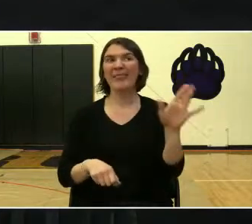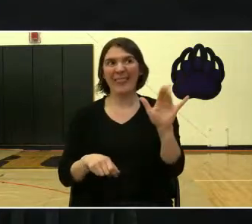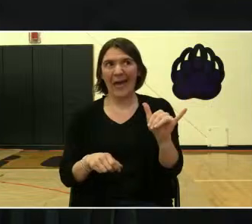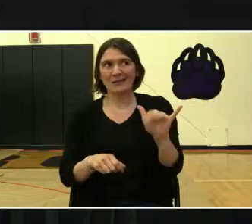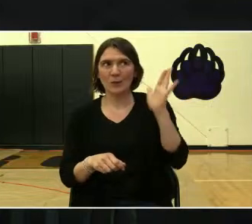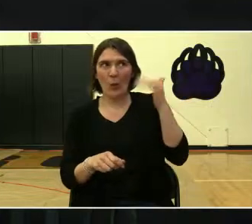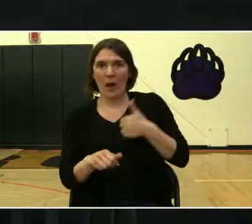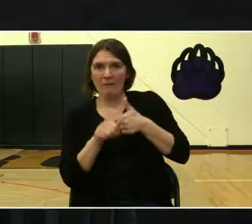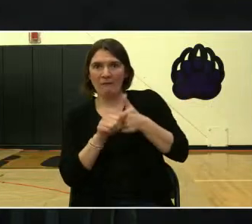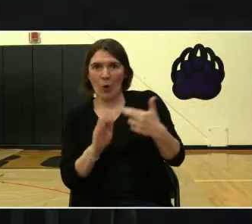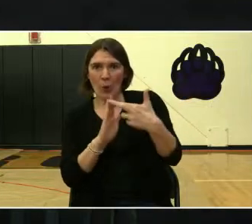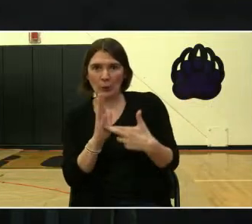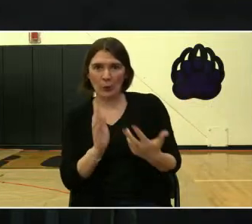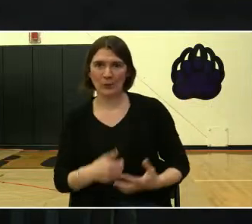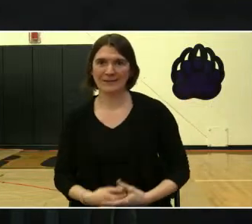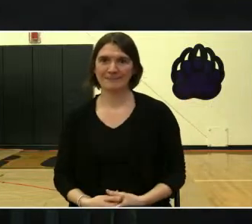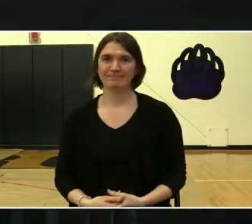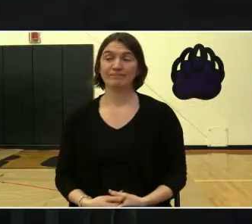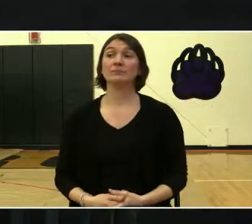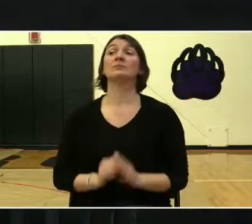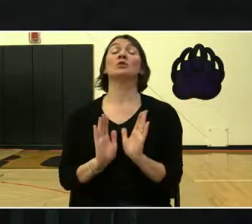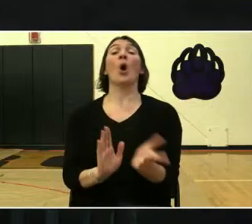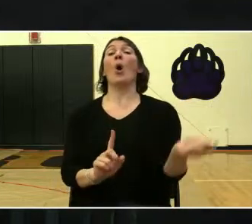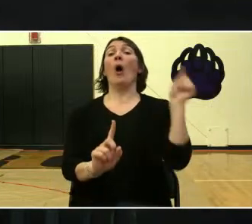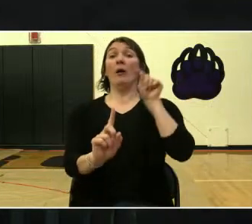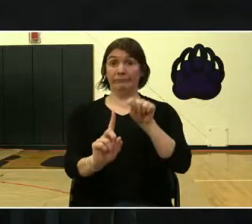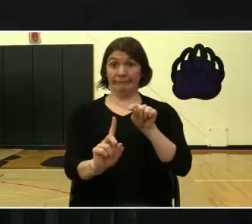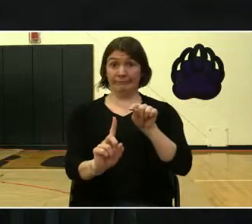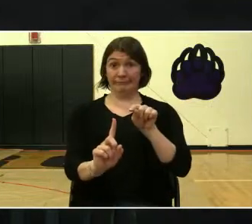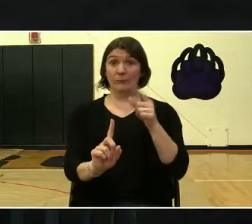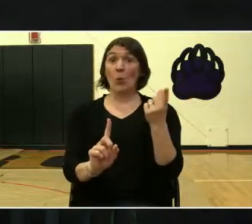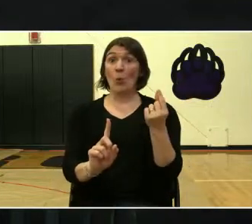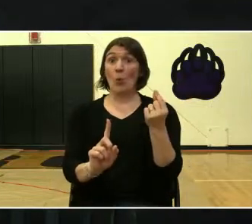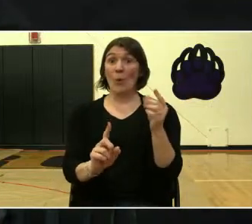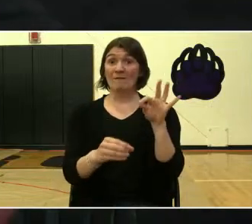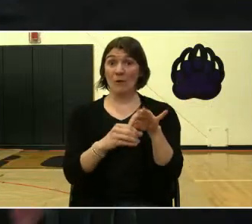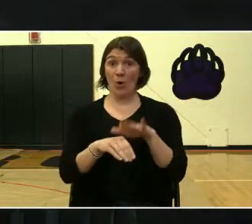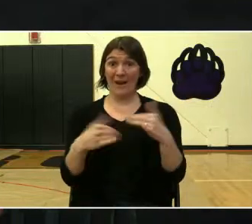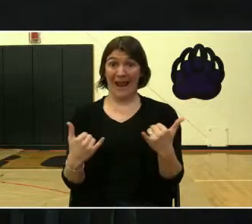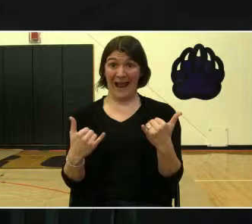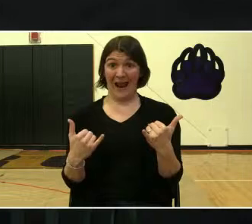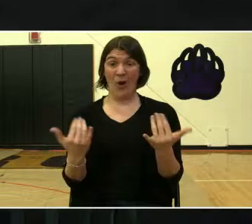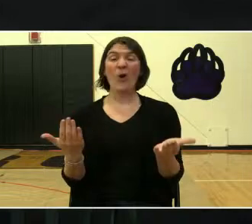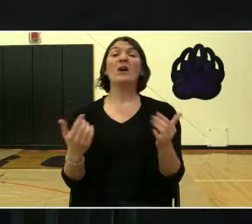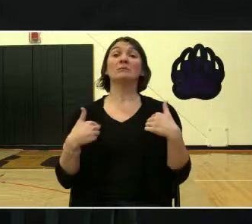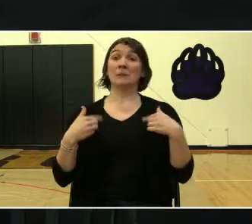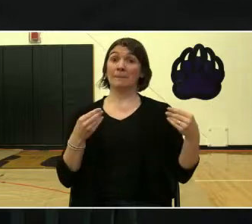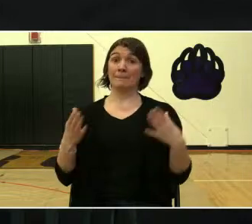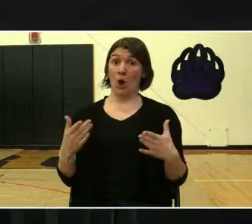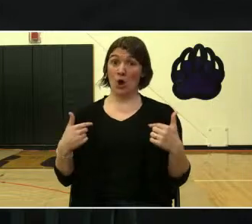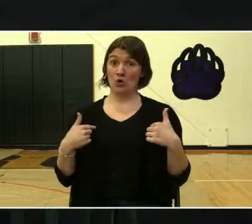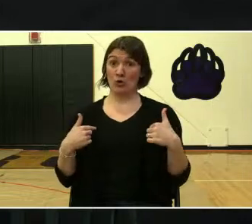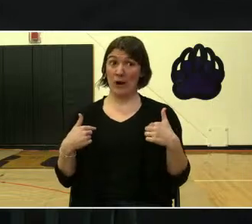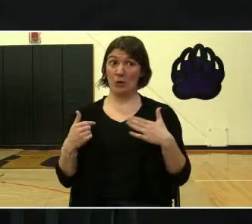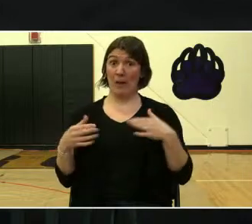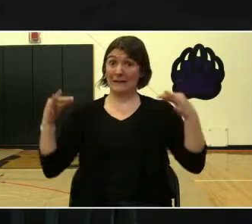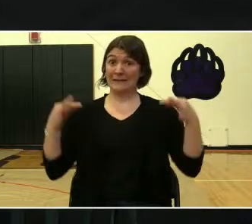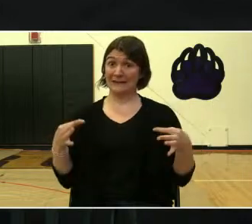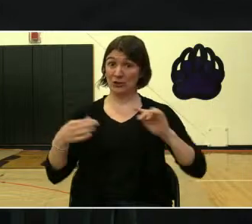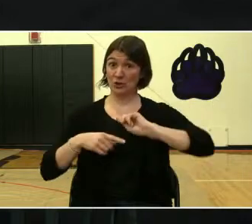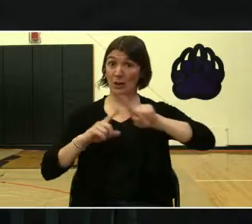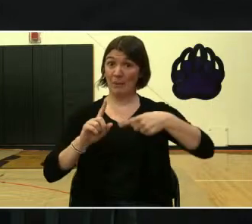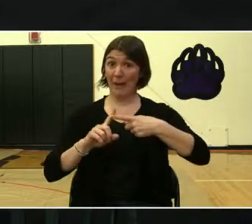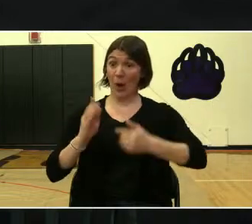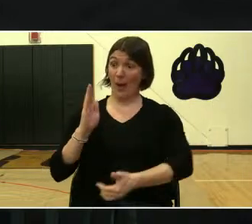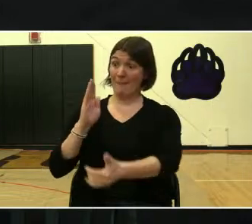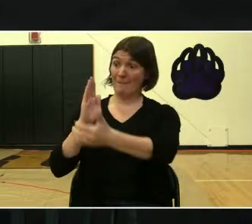ruling um the question before the body is whether the moderator's ruling that the